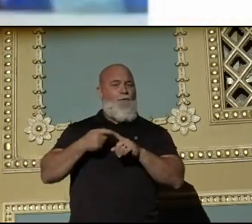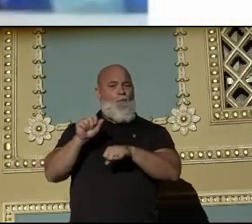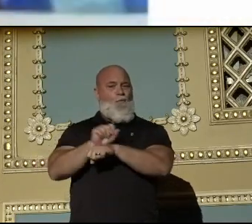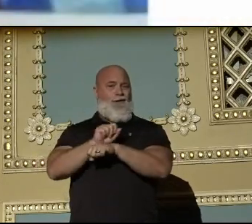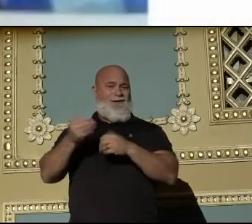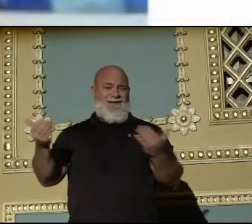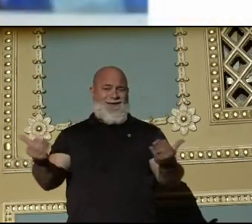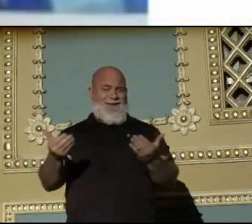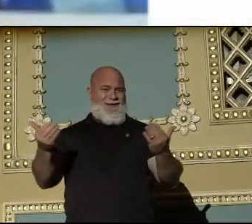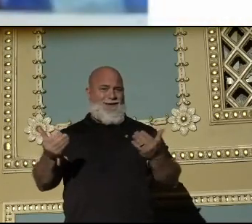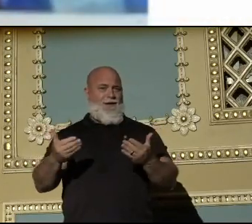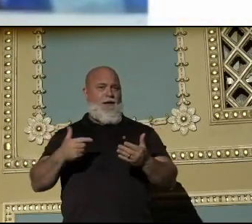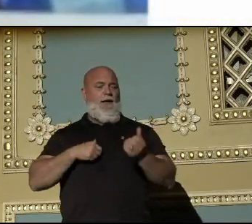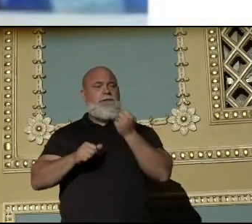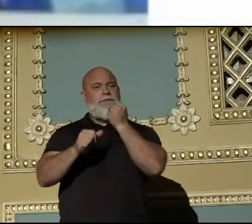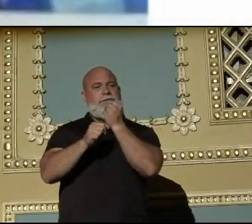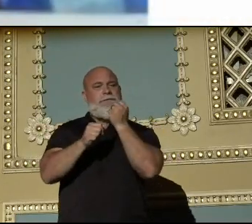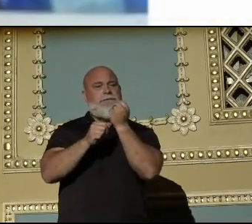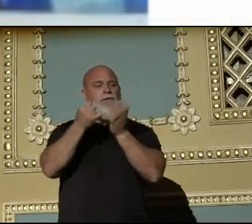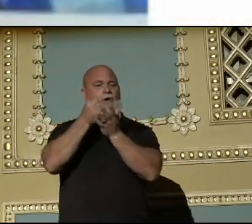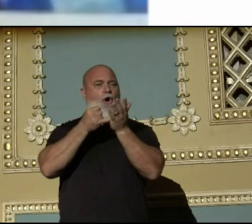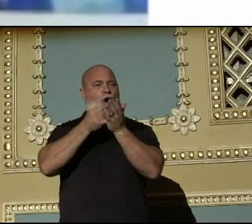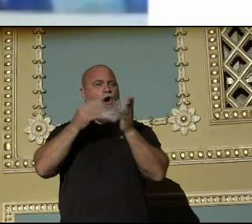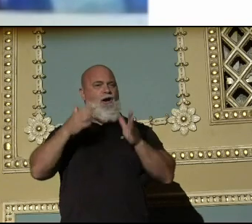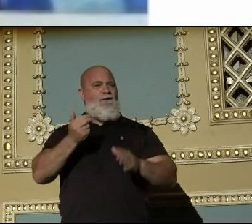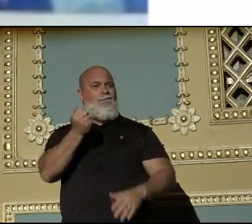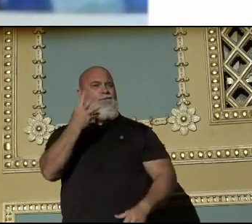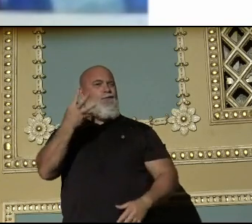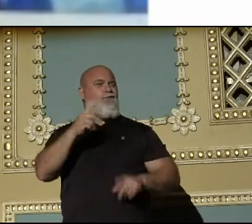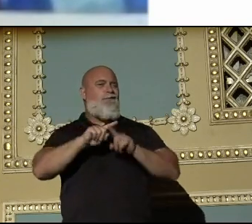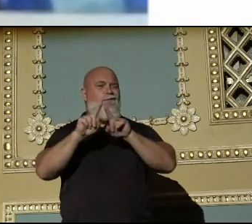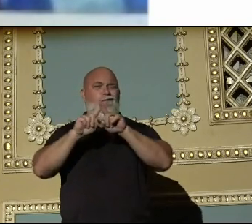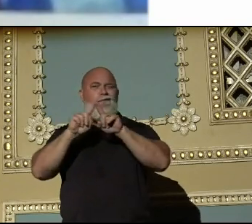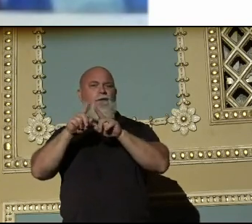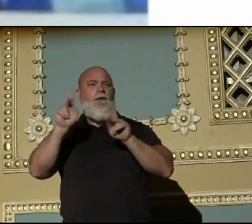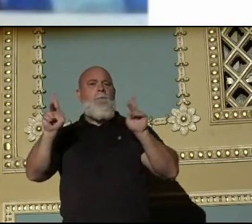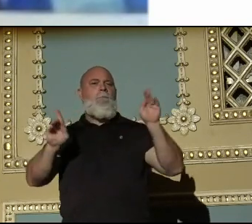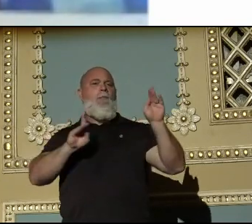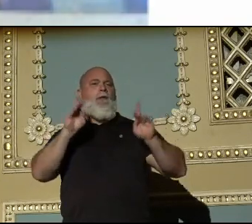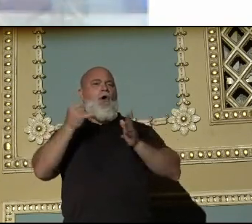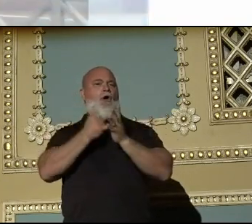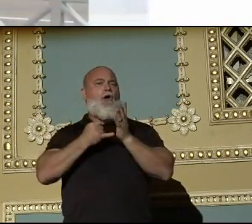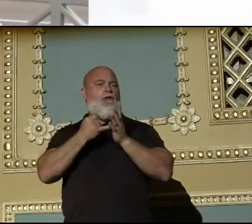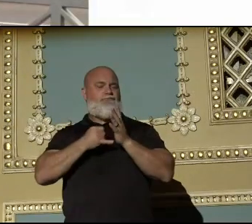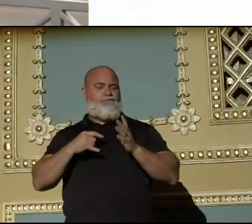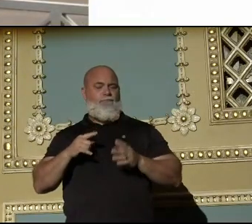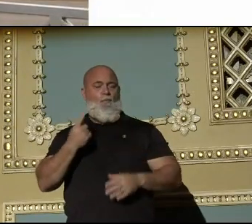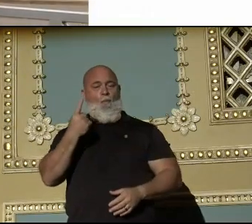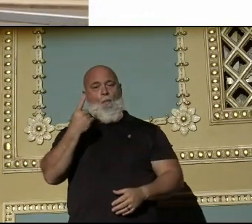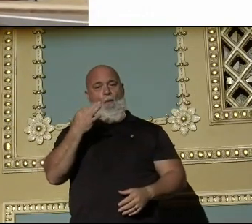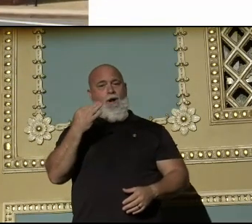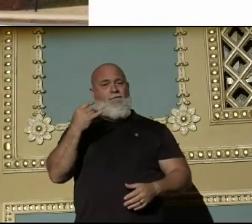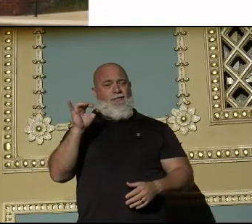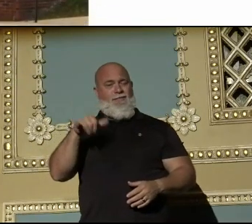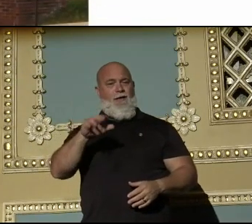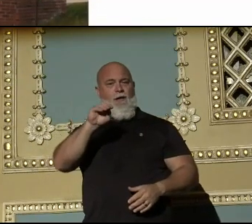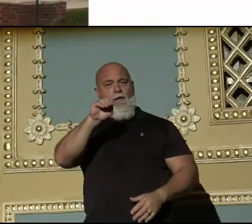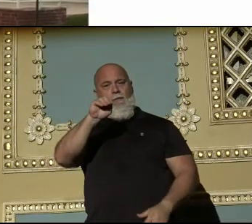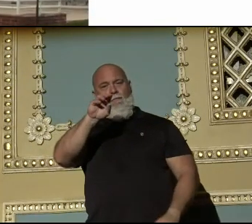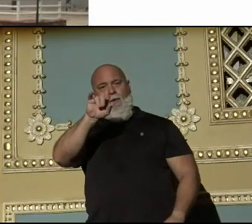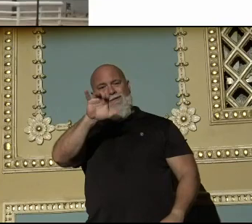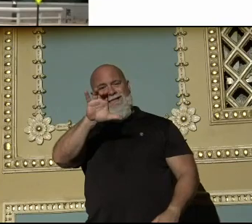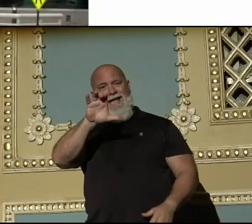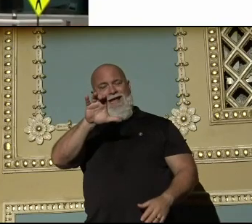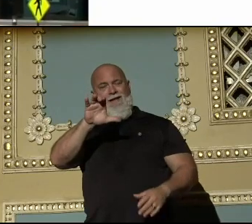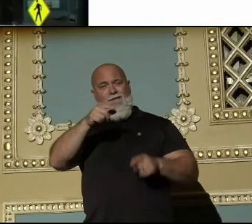being an assistant artist on a couple of public art pieces. One of being the mosaic sculpture that is kitty corner